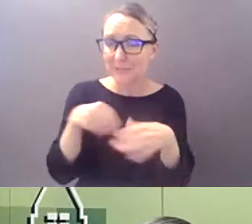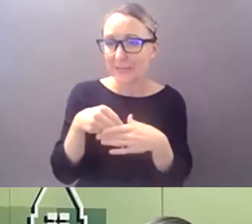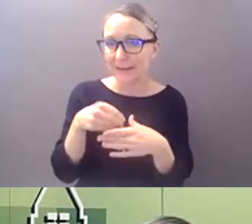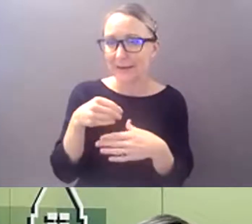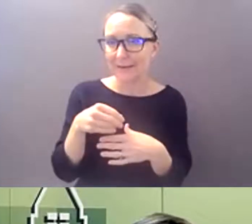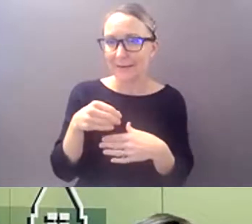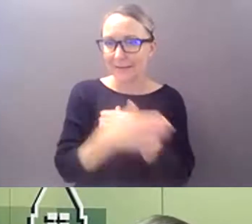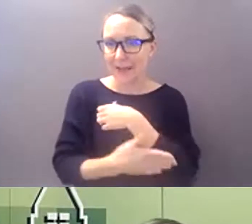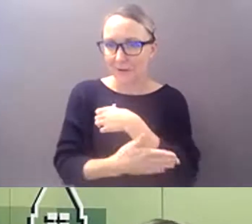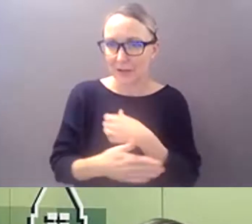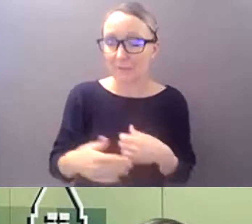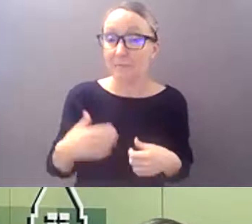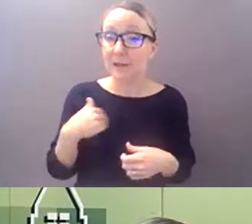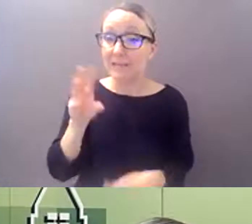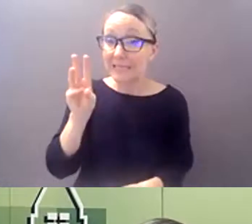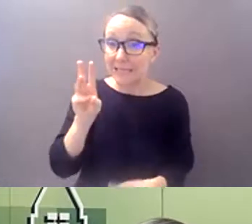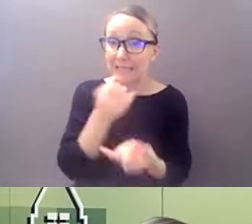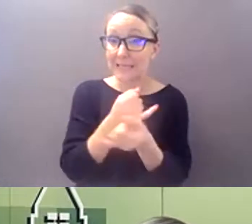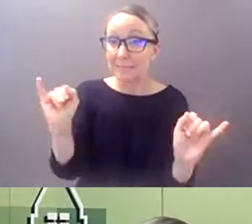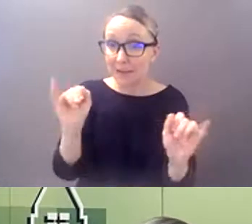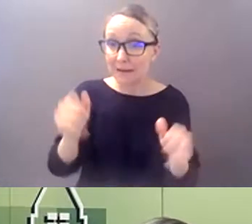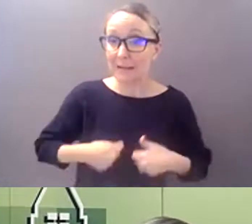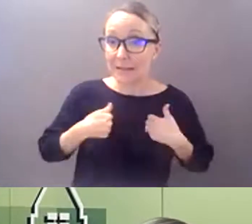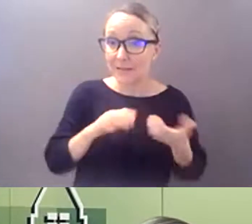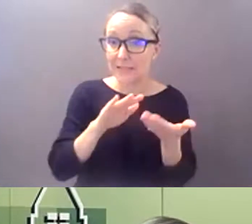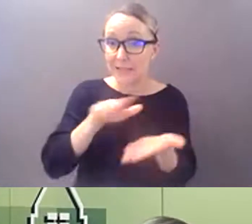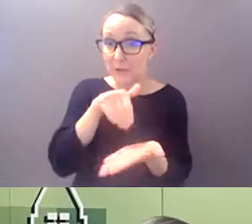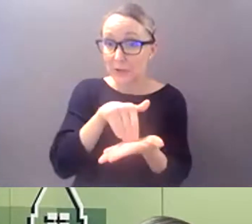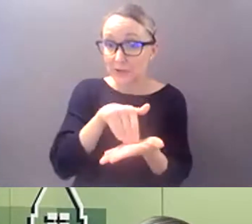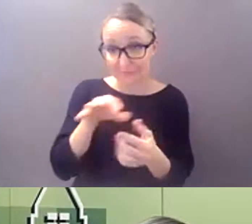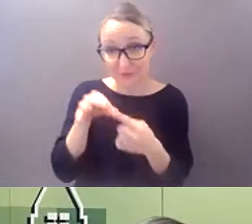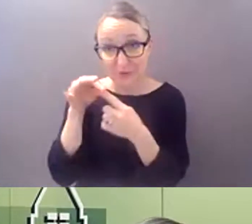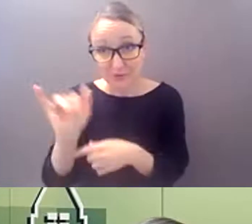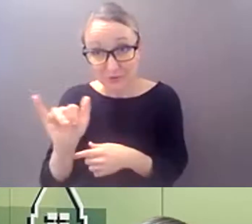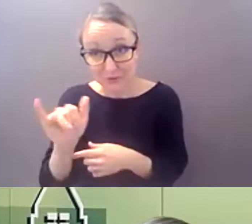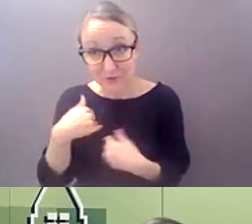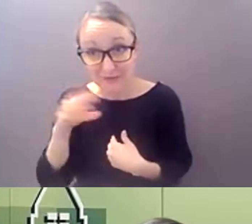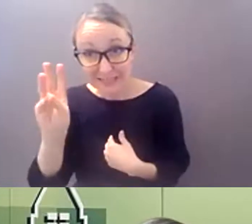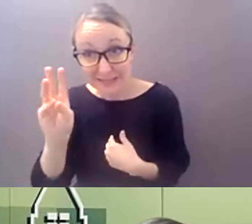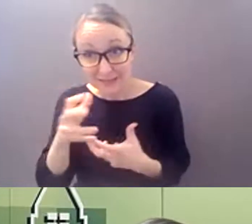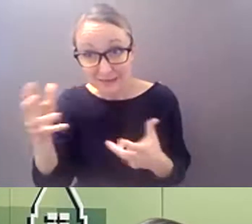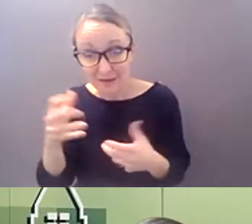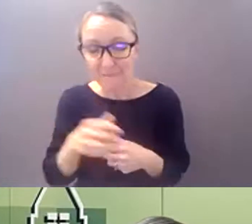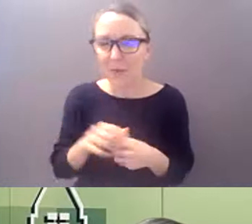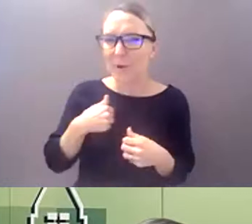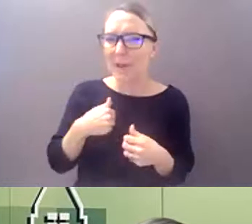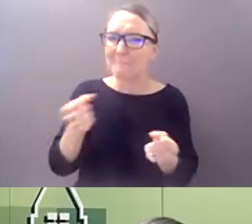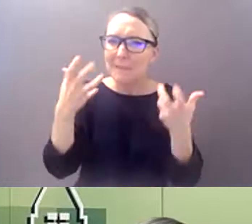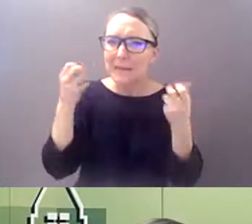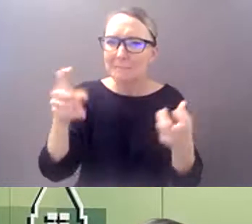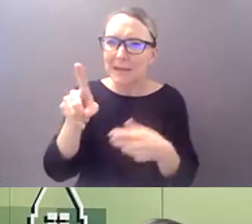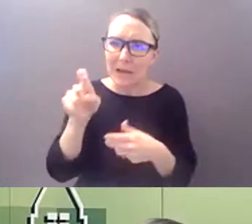also have 6 independent living centers. That's also quite unique that we have that many. We have hundreds of